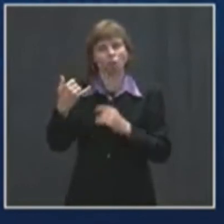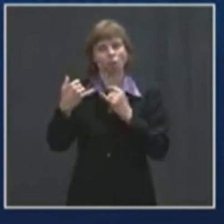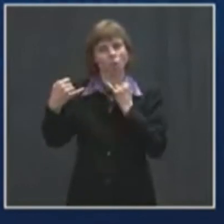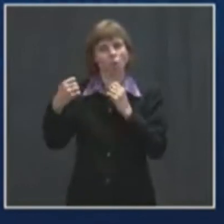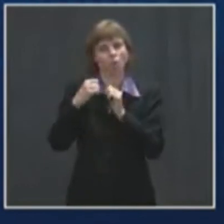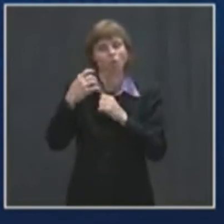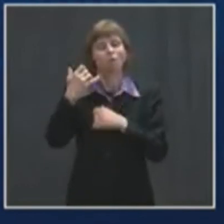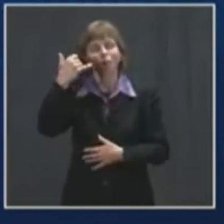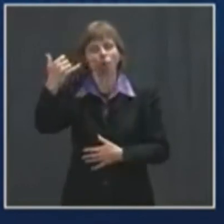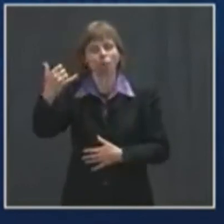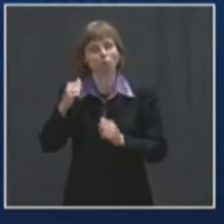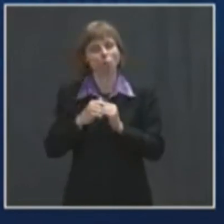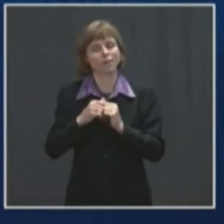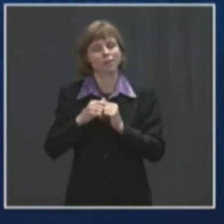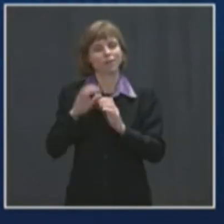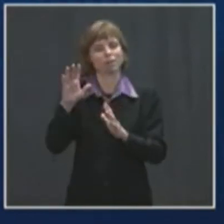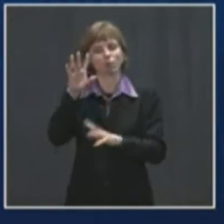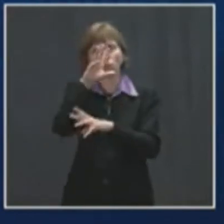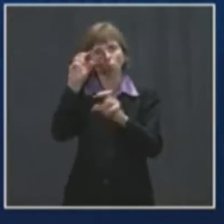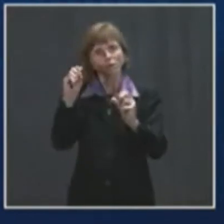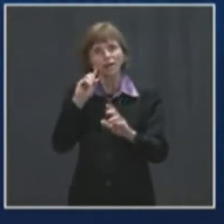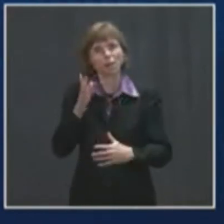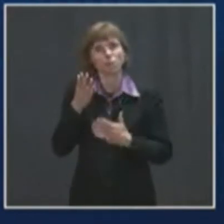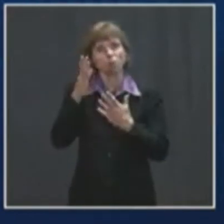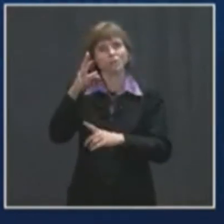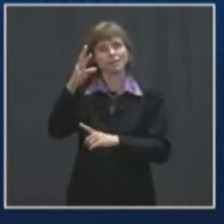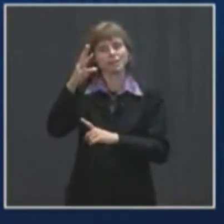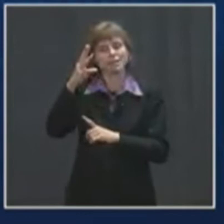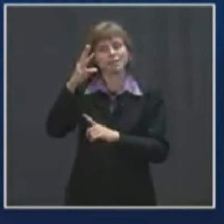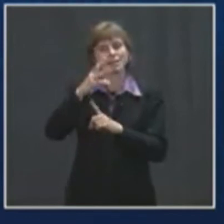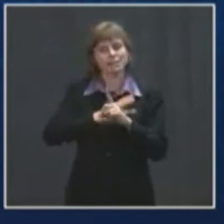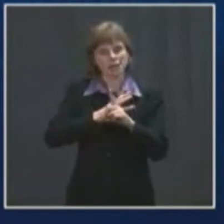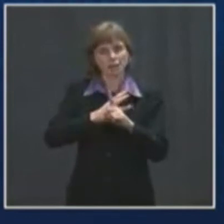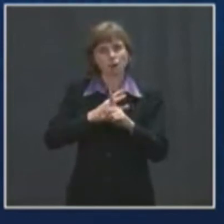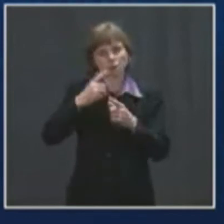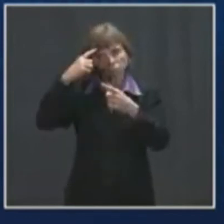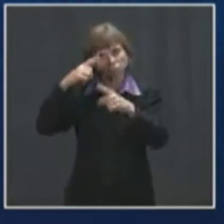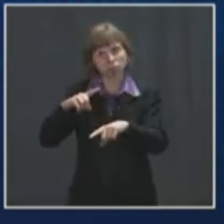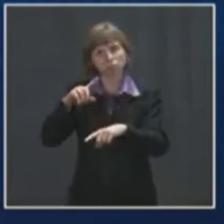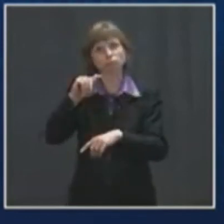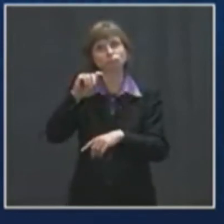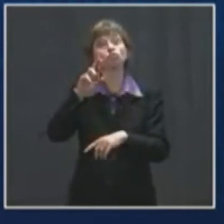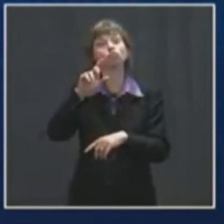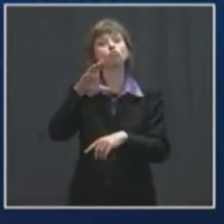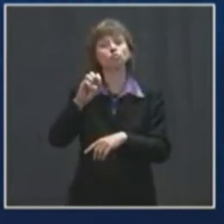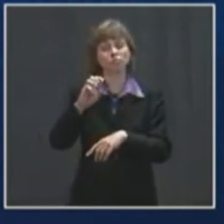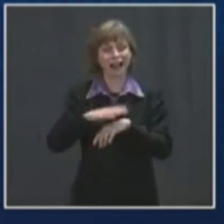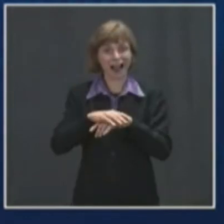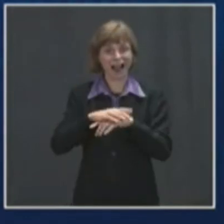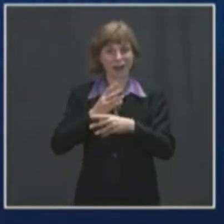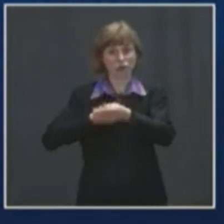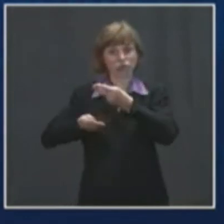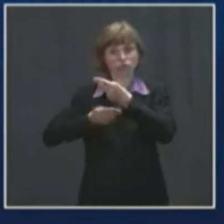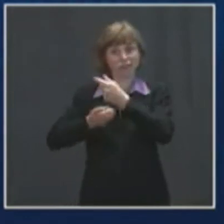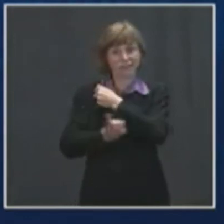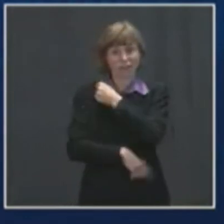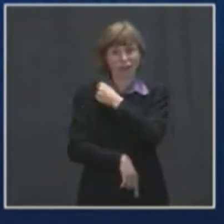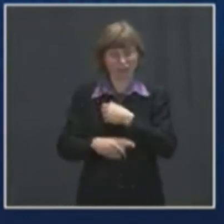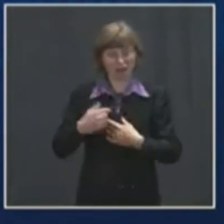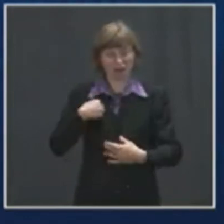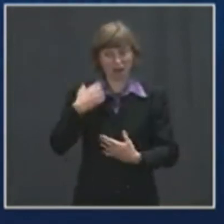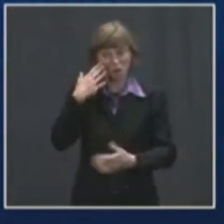6-month truce on trade tariffs. And I'm just wondering if he's open to that and whether that would give you a united front going into some